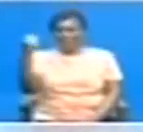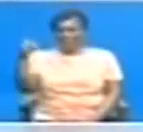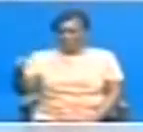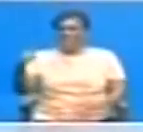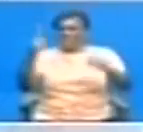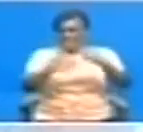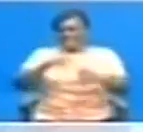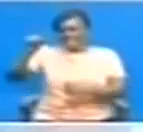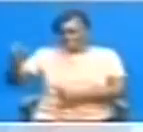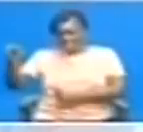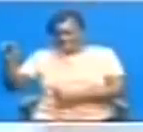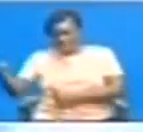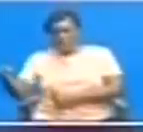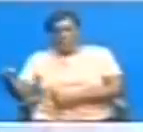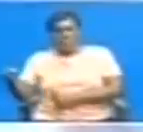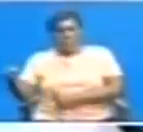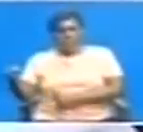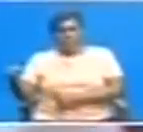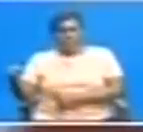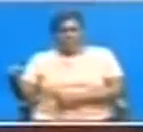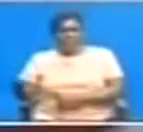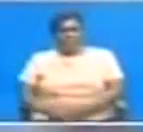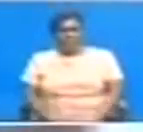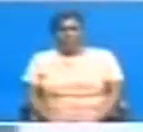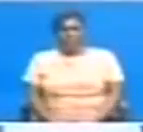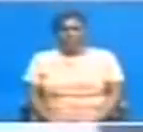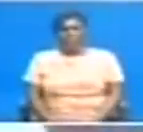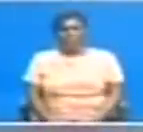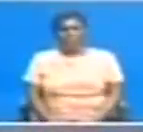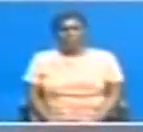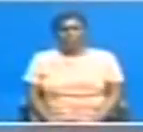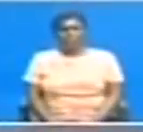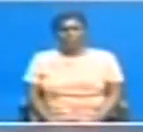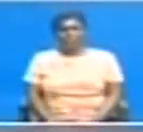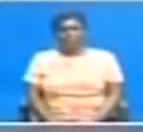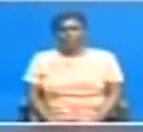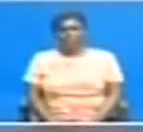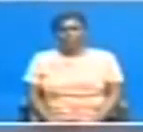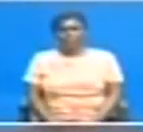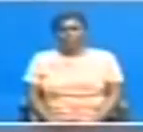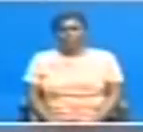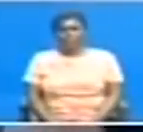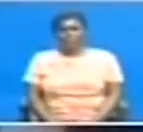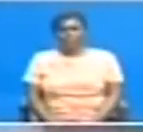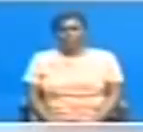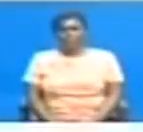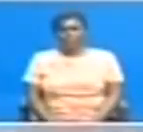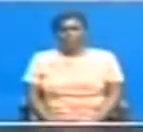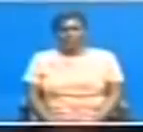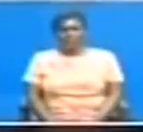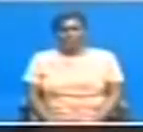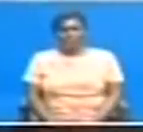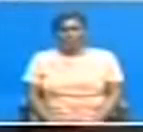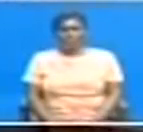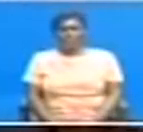5.6 million. Are you kidding me? You're not kidding me. Here's the screenshots. And it's still coming in. Still